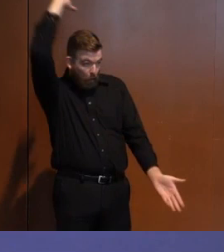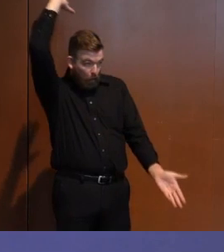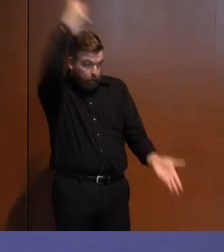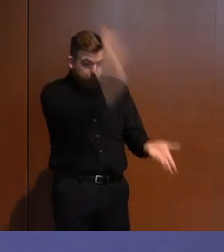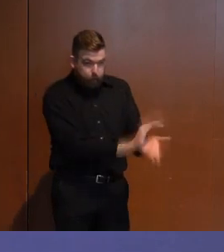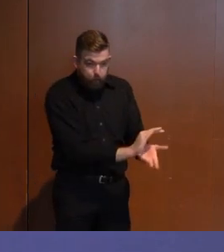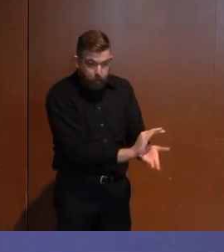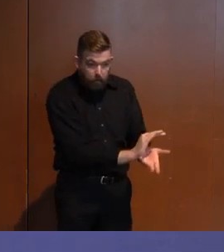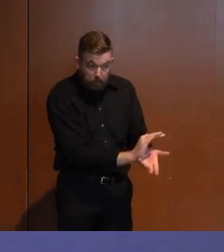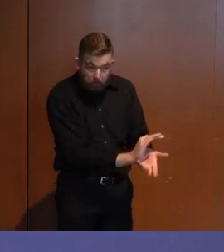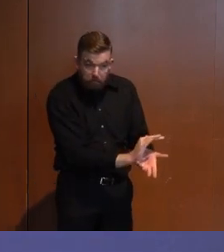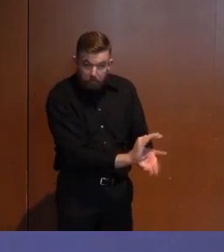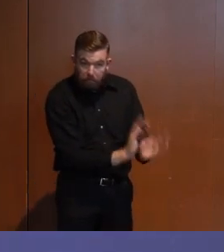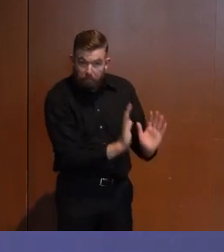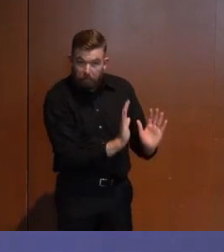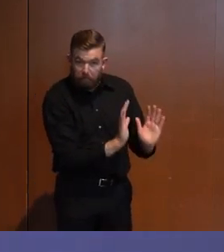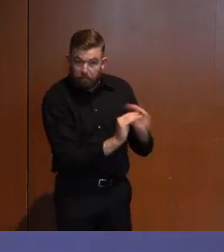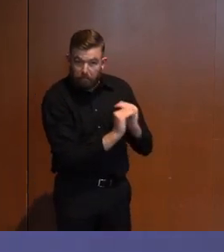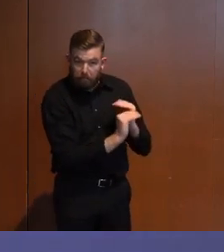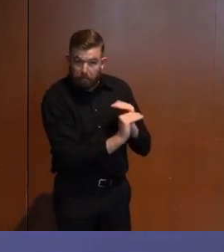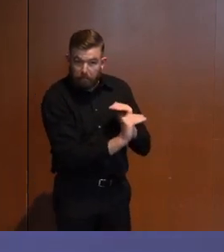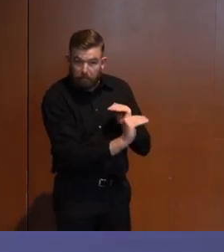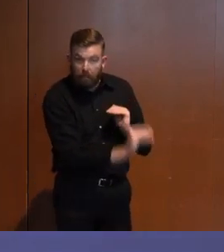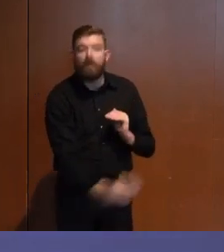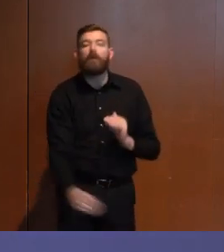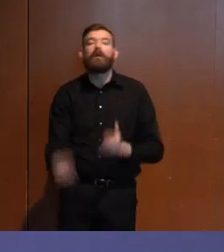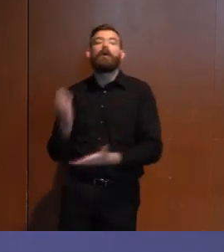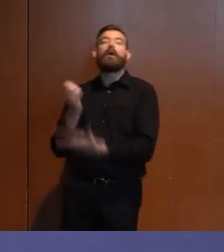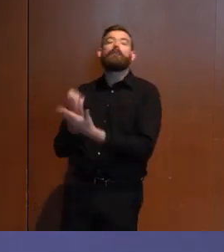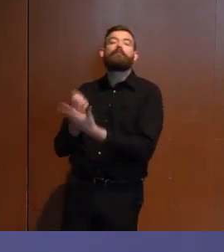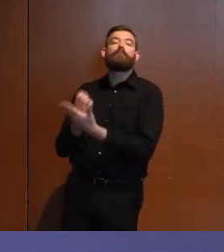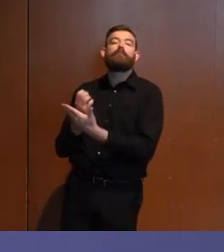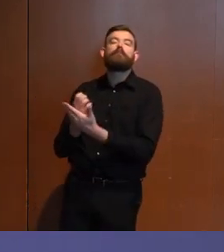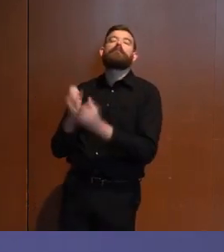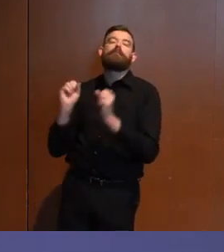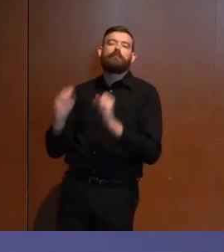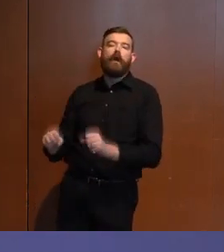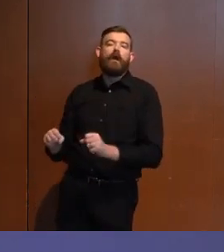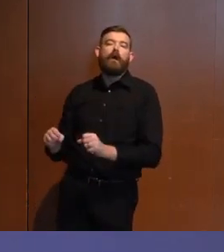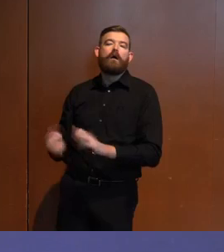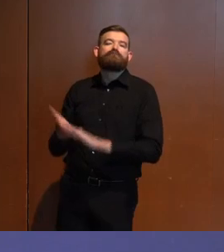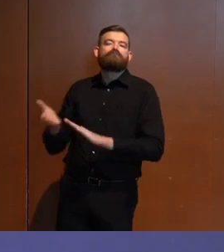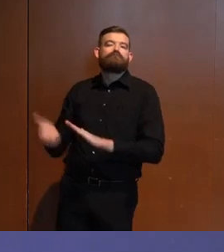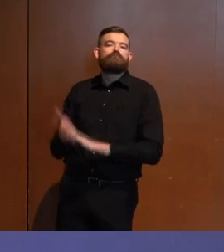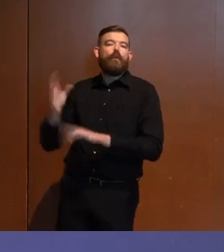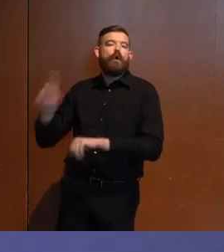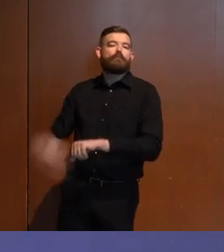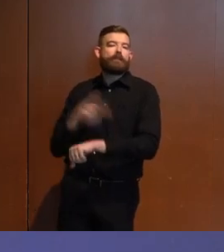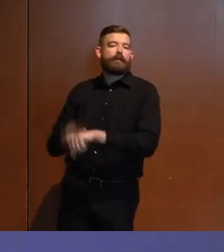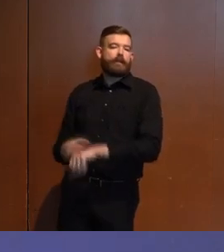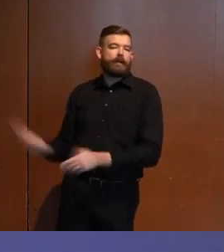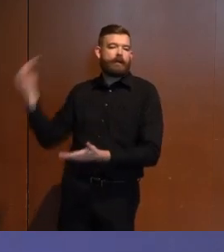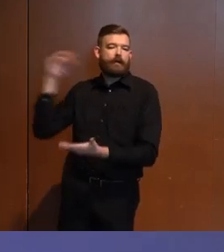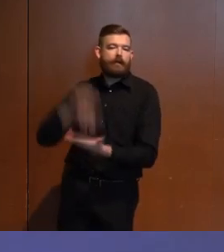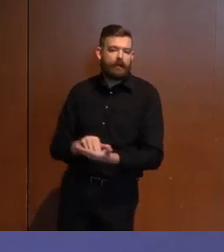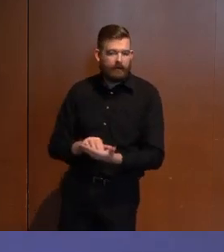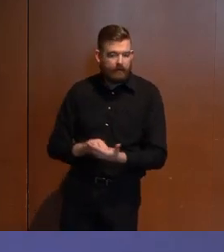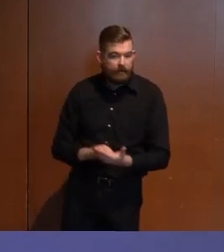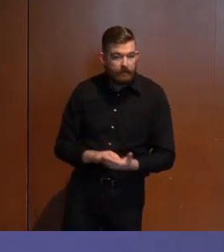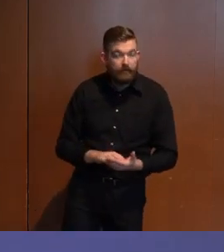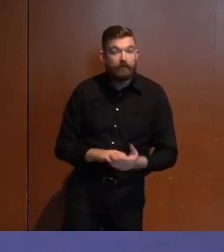That if we somehow transpose those steps and we begin to prematurely open things